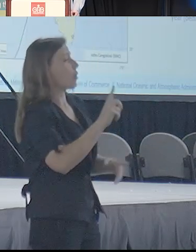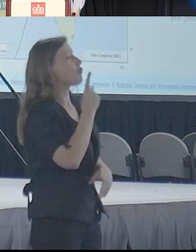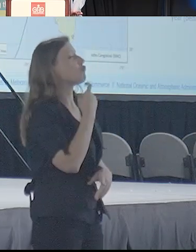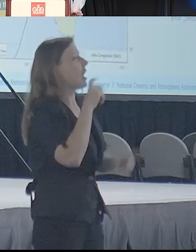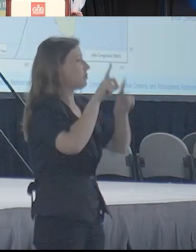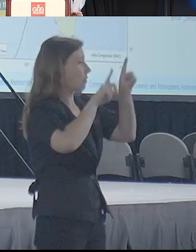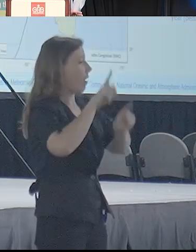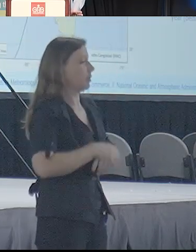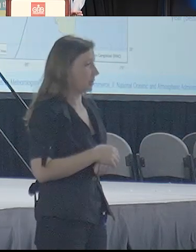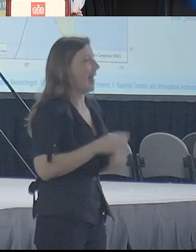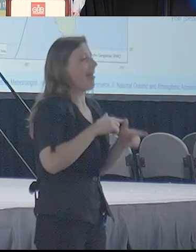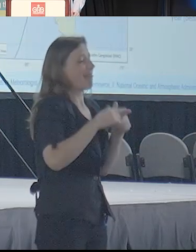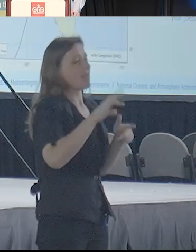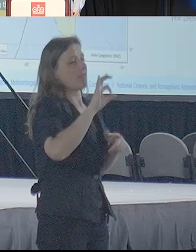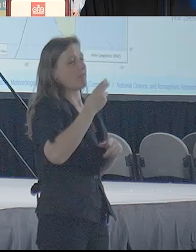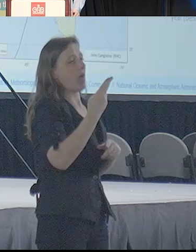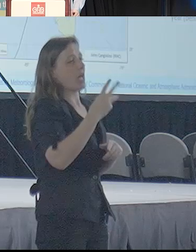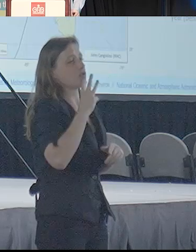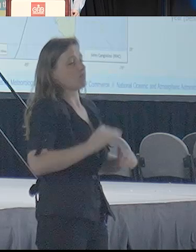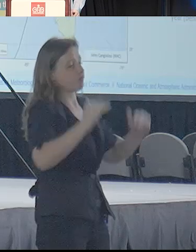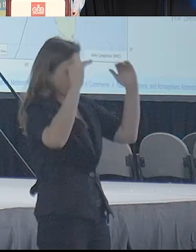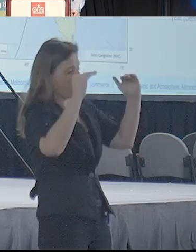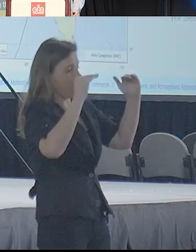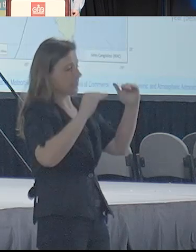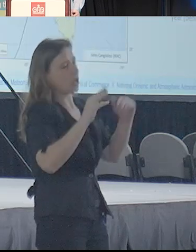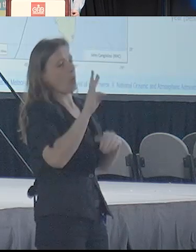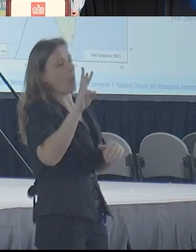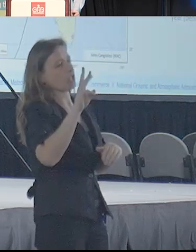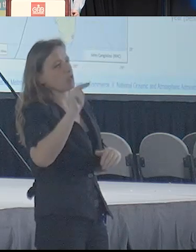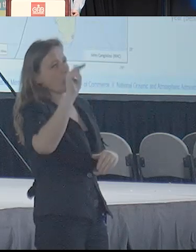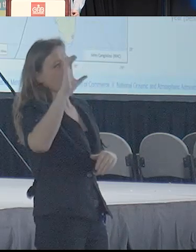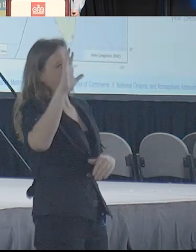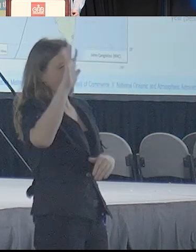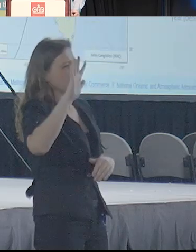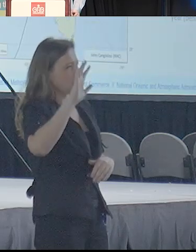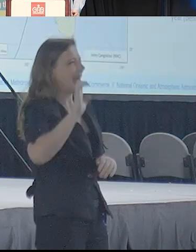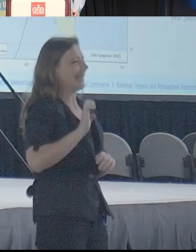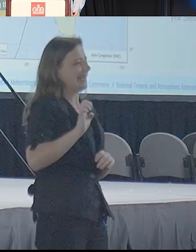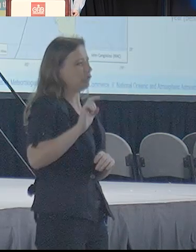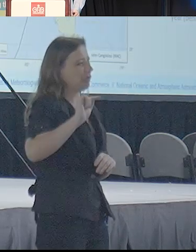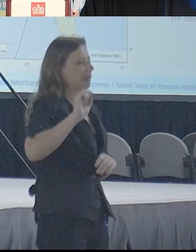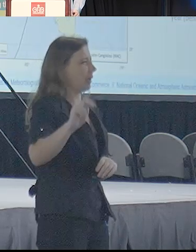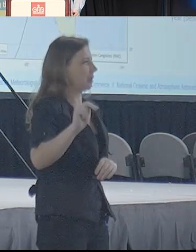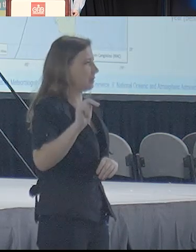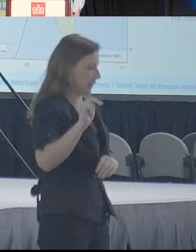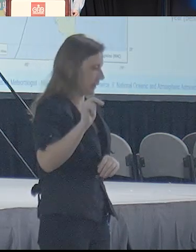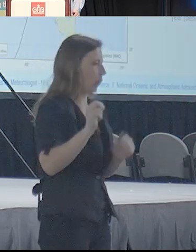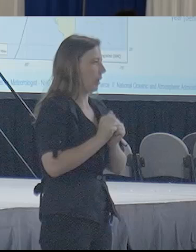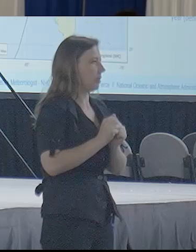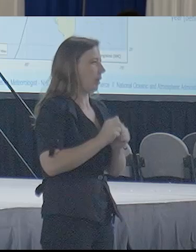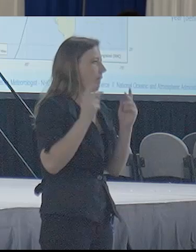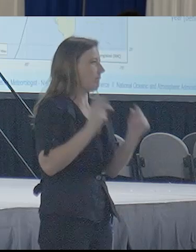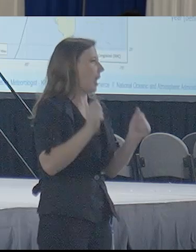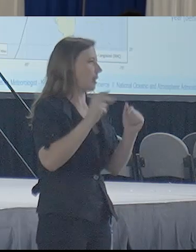stars. And then we had the flash flood fatalities there in western North Carolina and eastern Tennessee with the flash